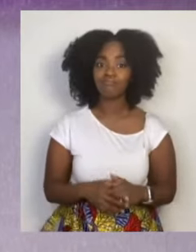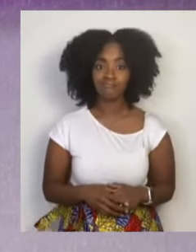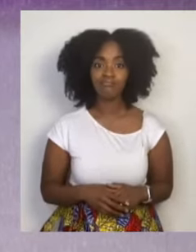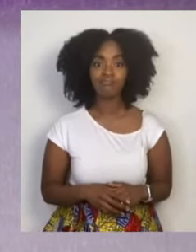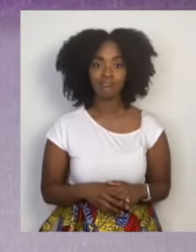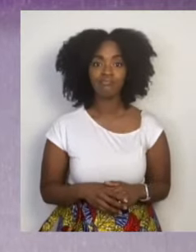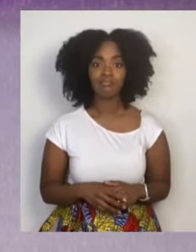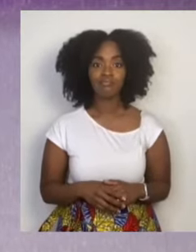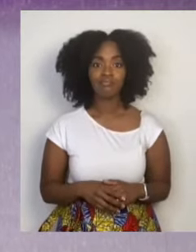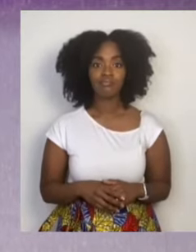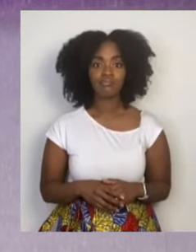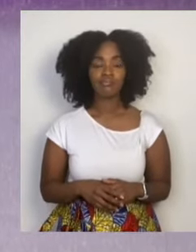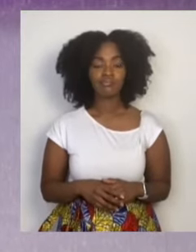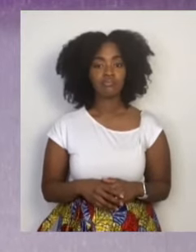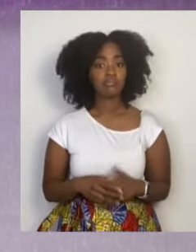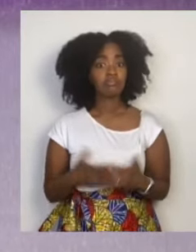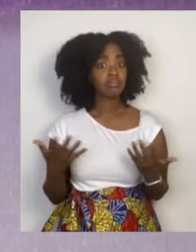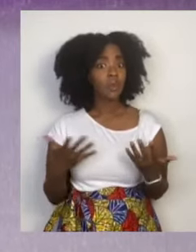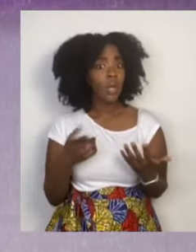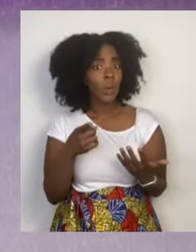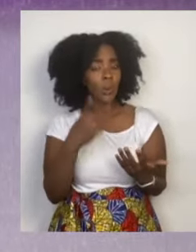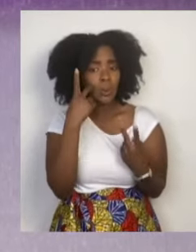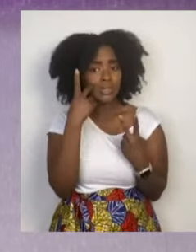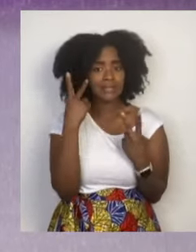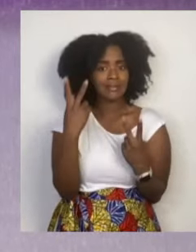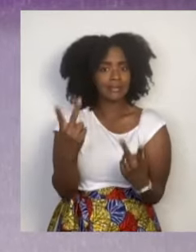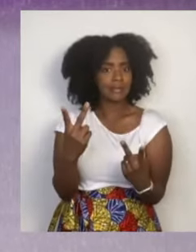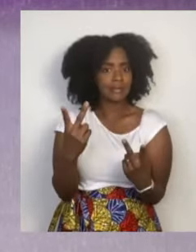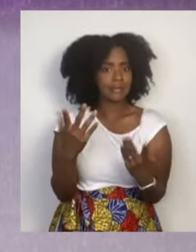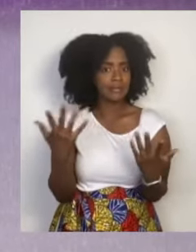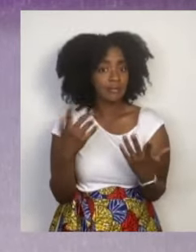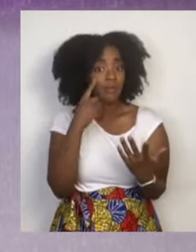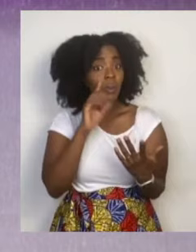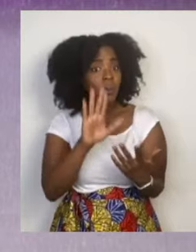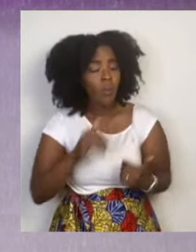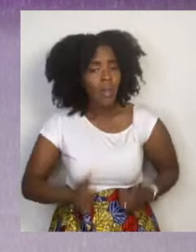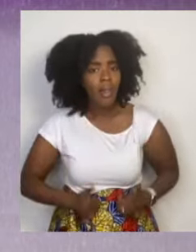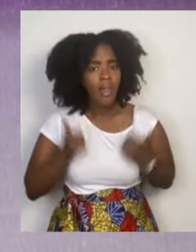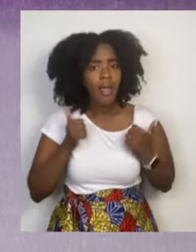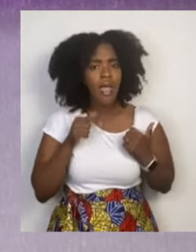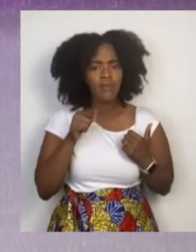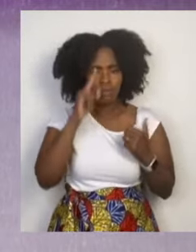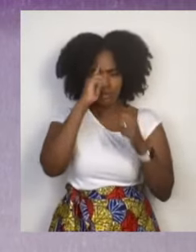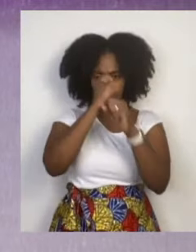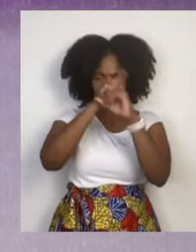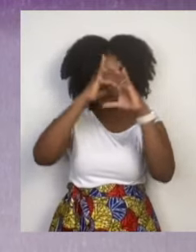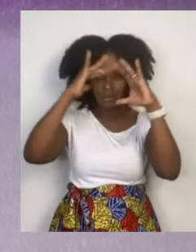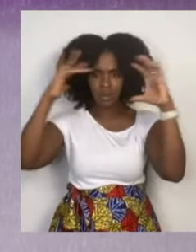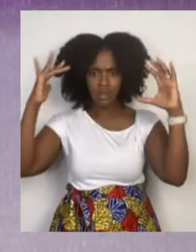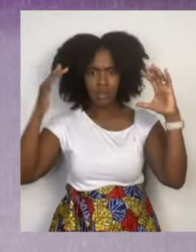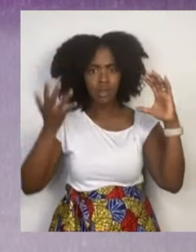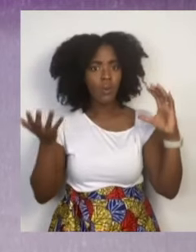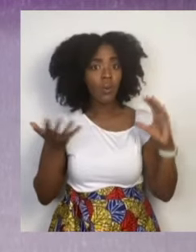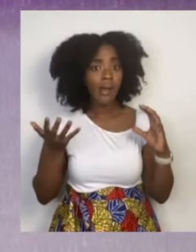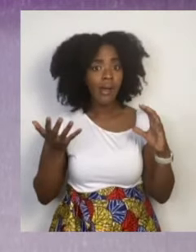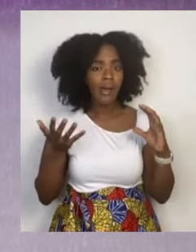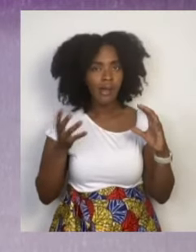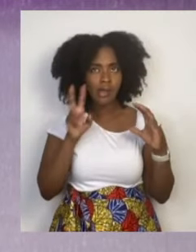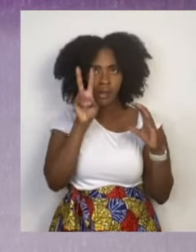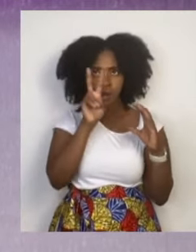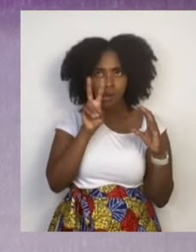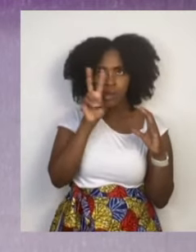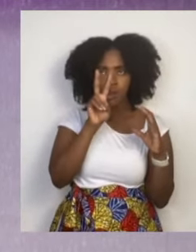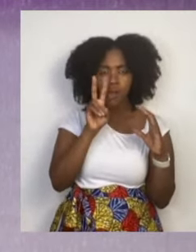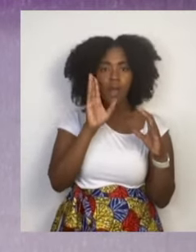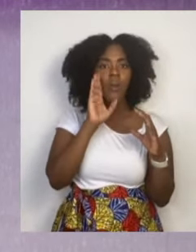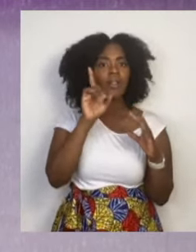What do you see for your life? You're going to have to build it.